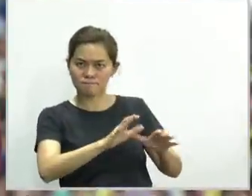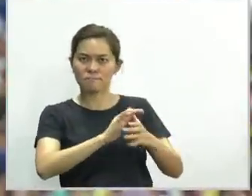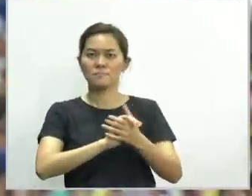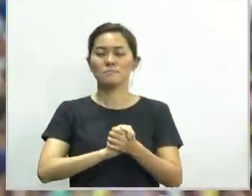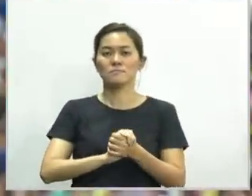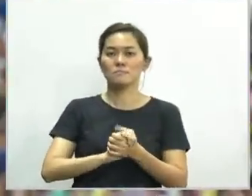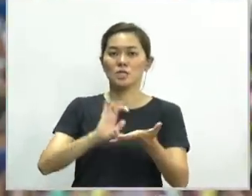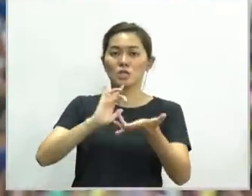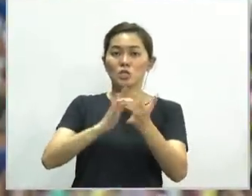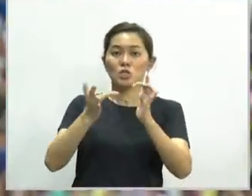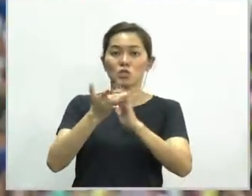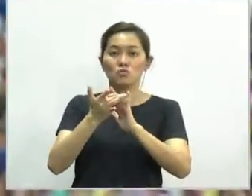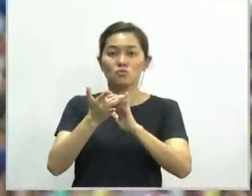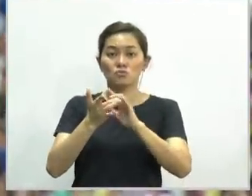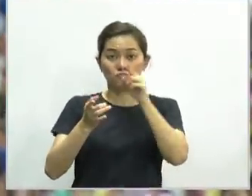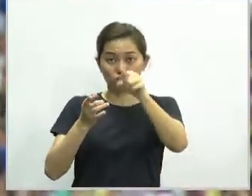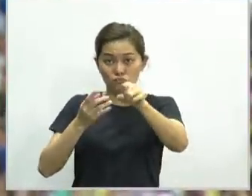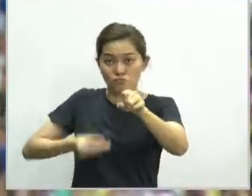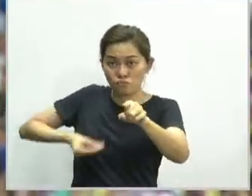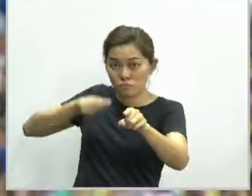Jesus is offering you